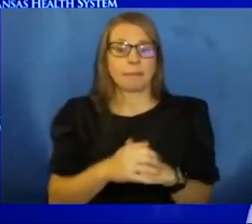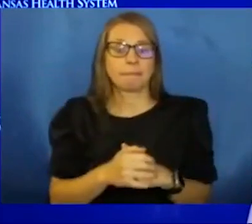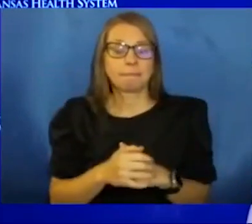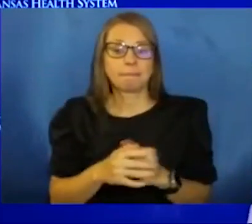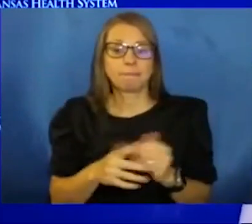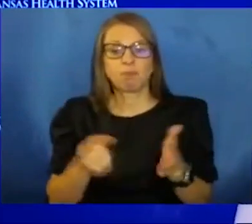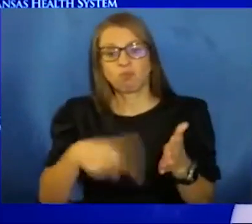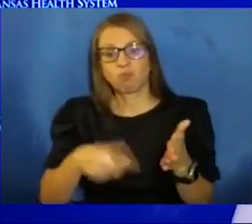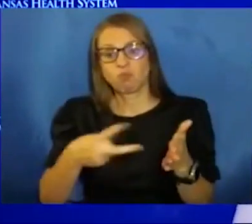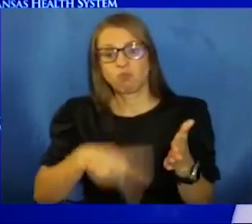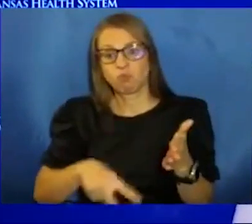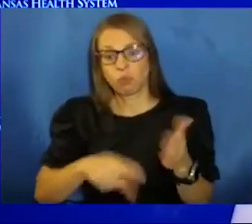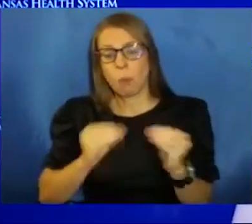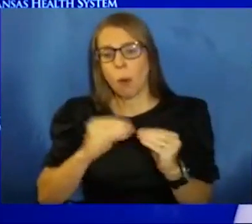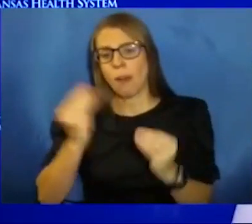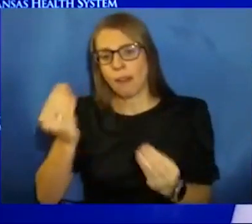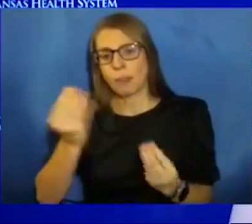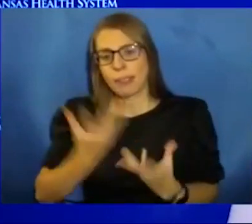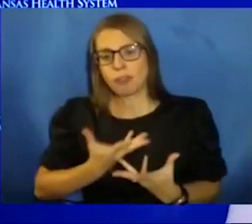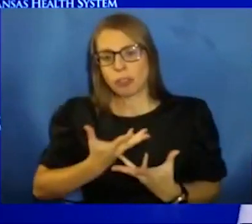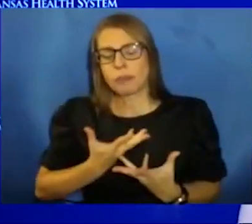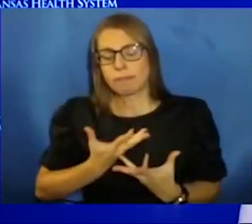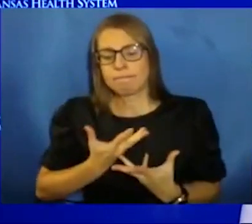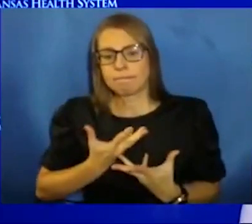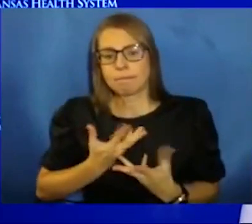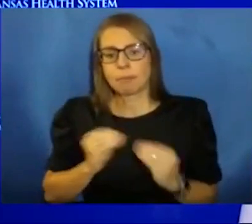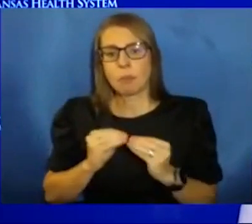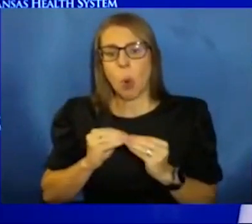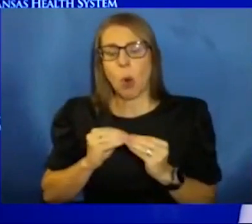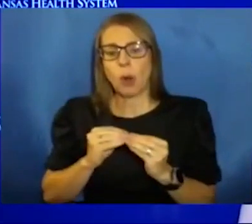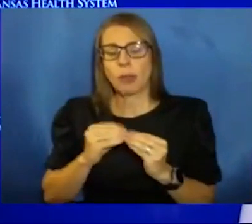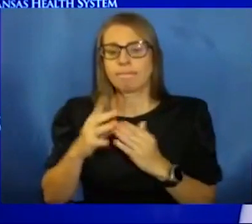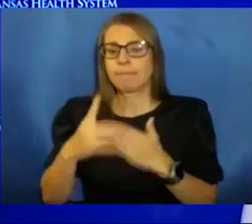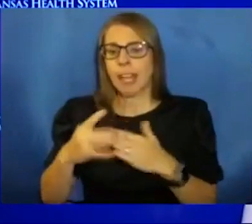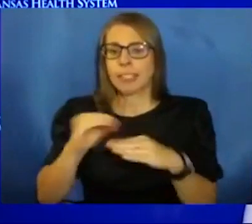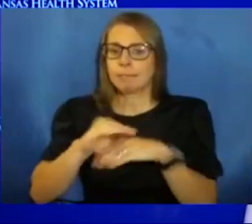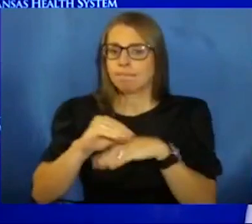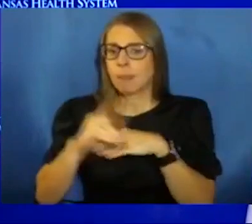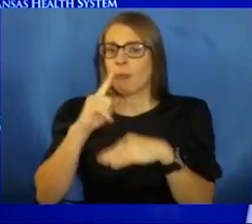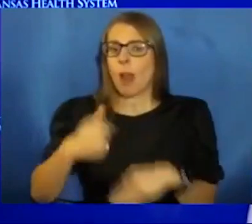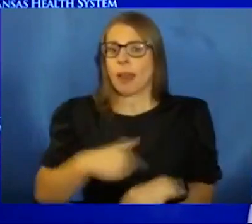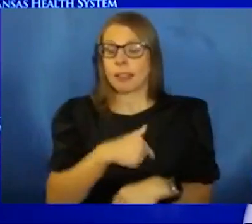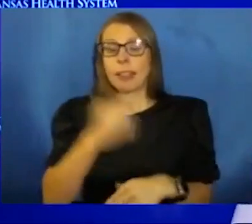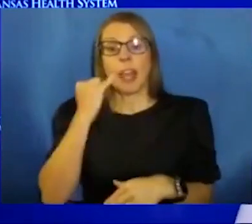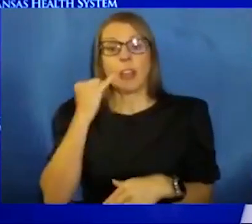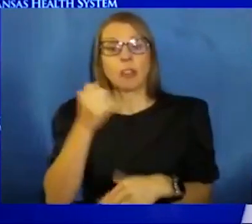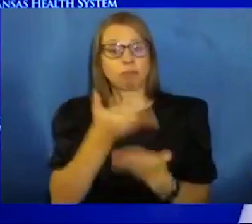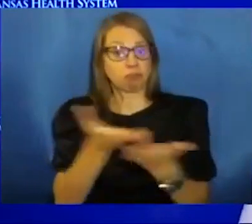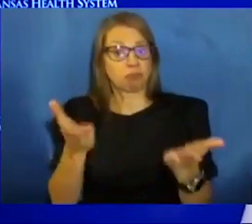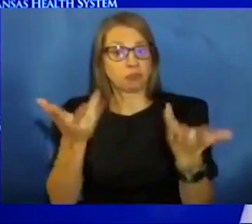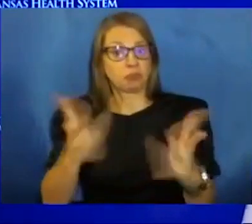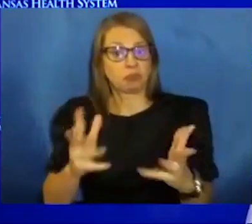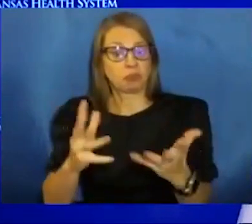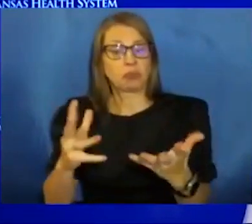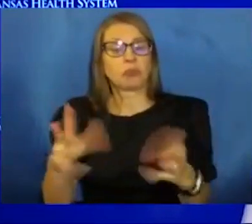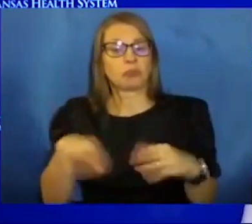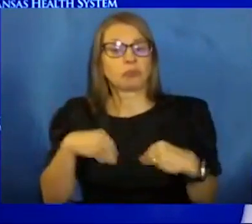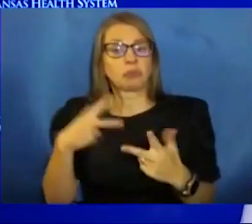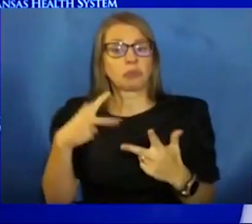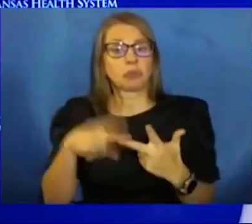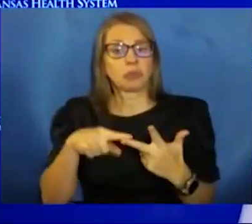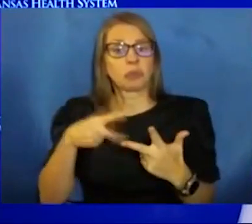more information for us, more guidance for us, for those of you that have received Johnson & Johnson vaccine. However, I would note that there